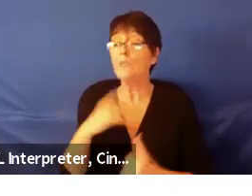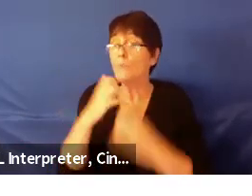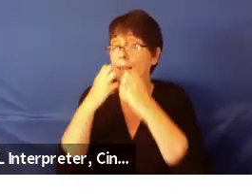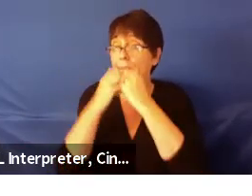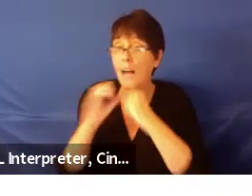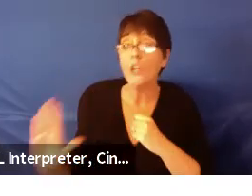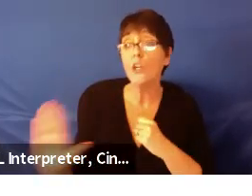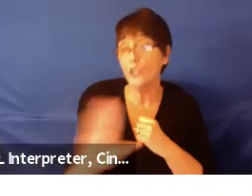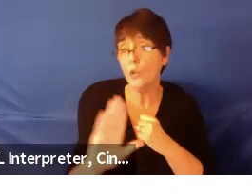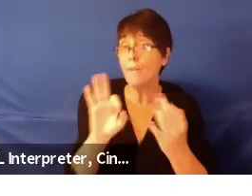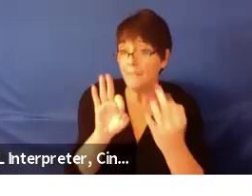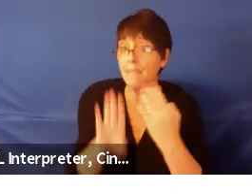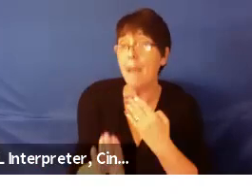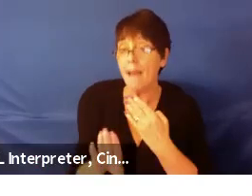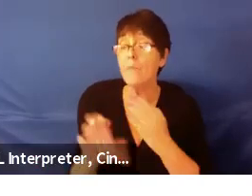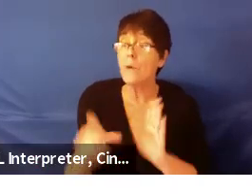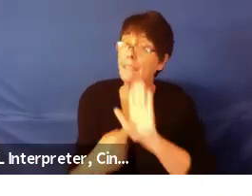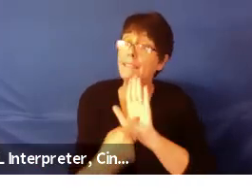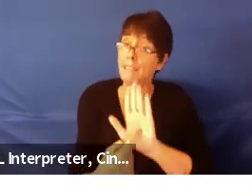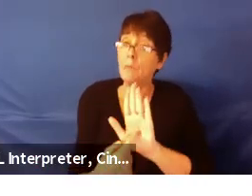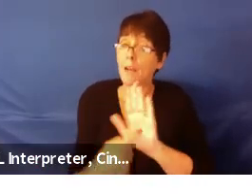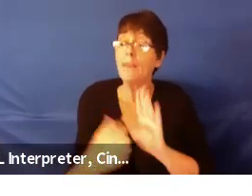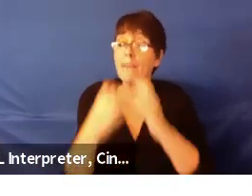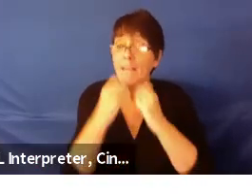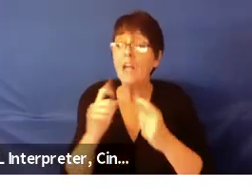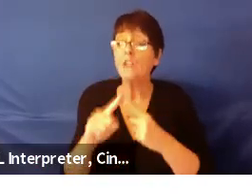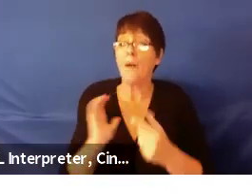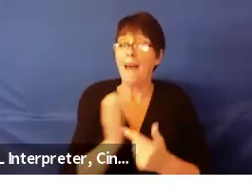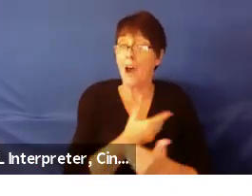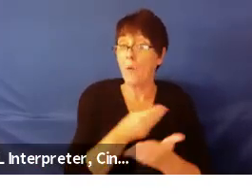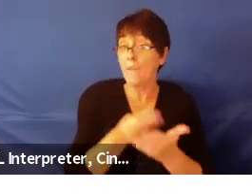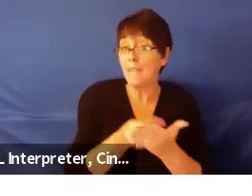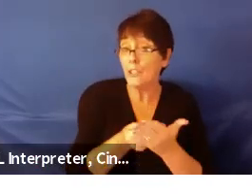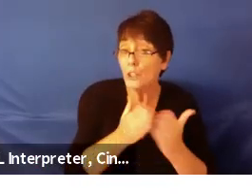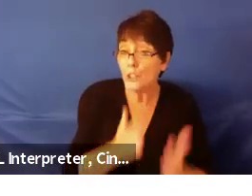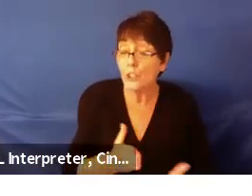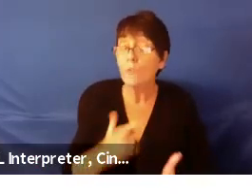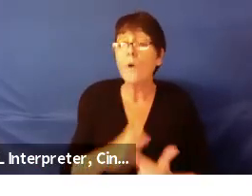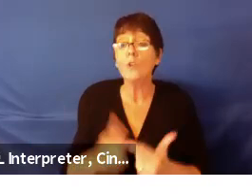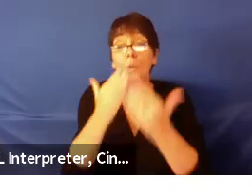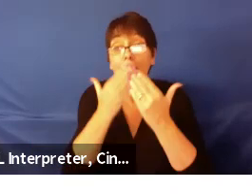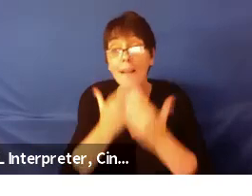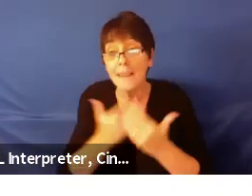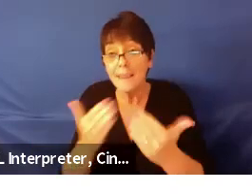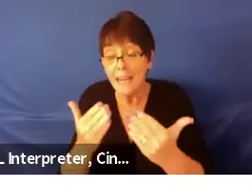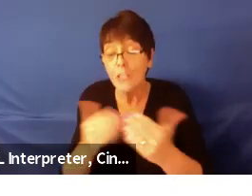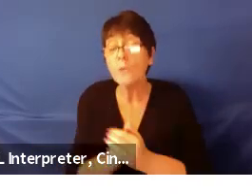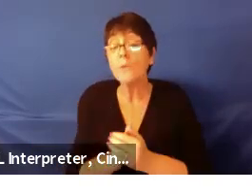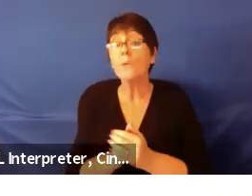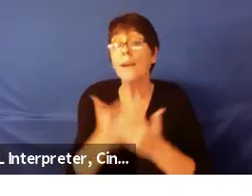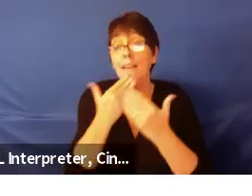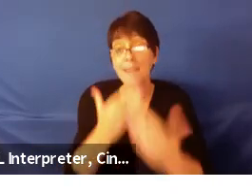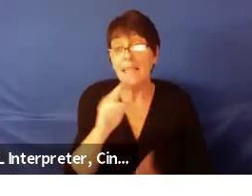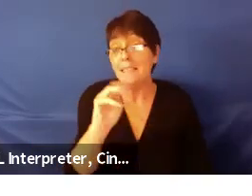input and want to demonstrate the value to our funder. We want to thank you,